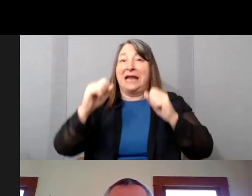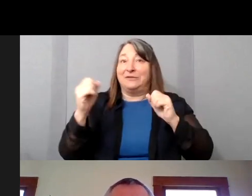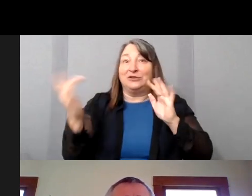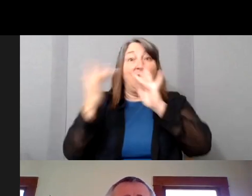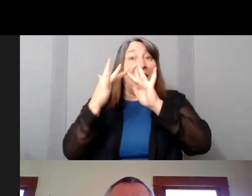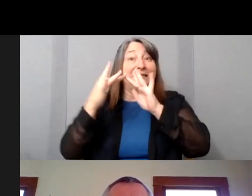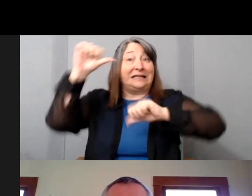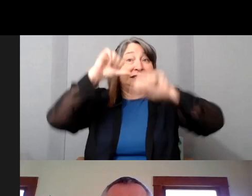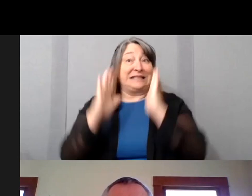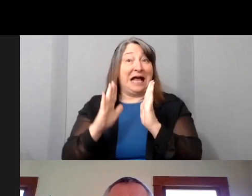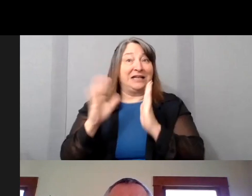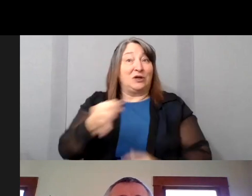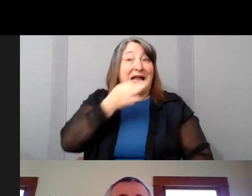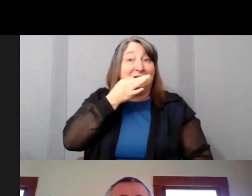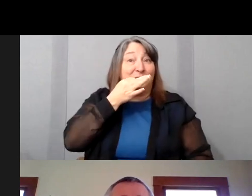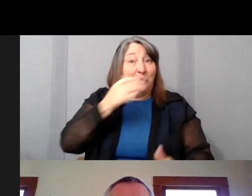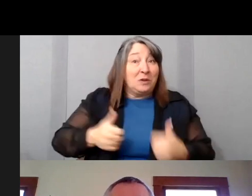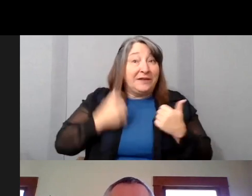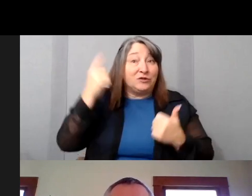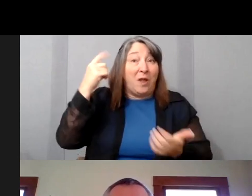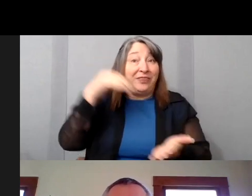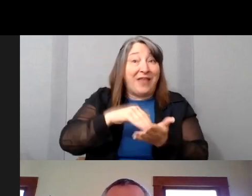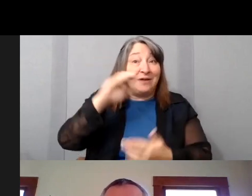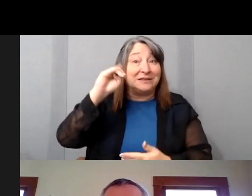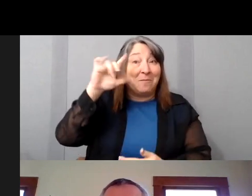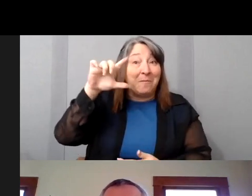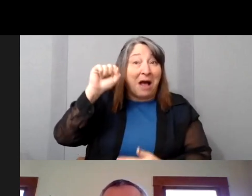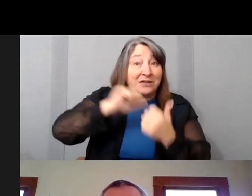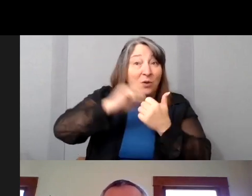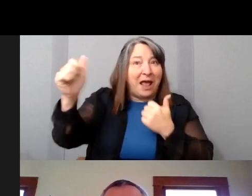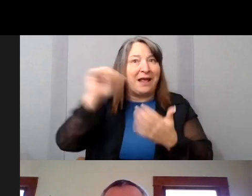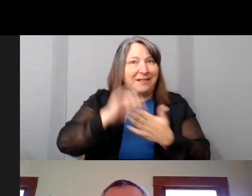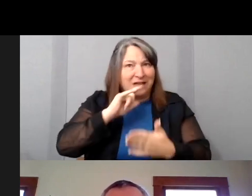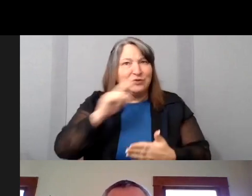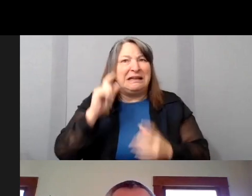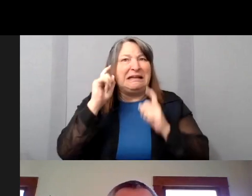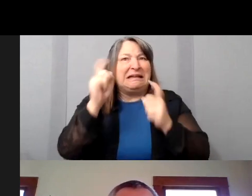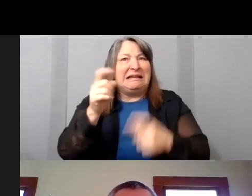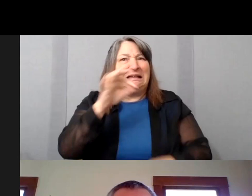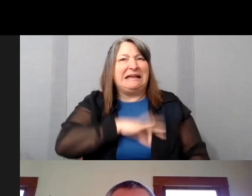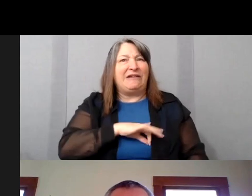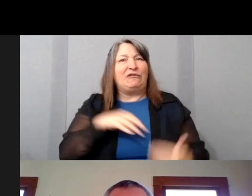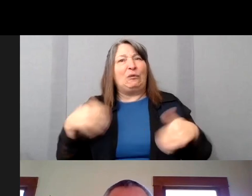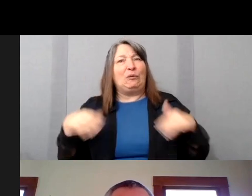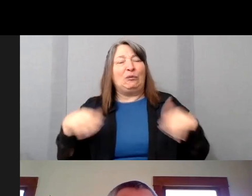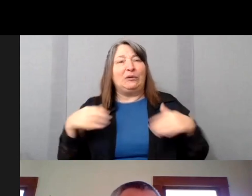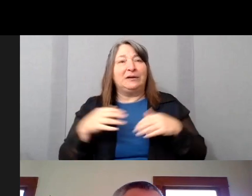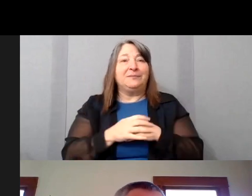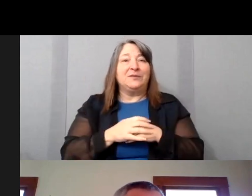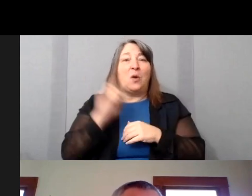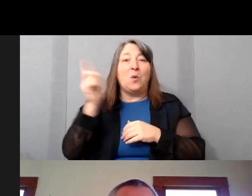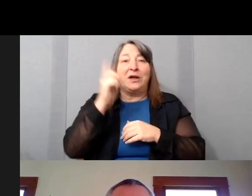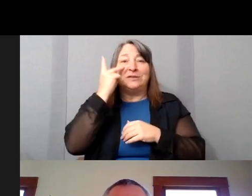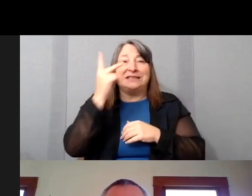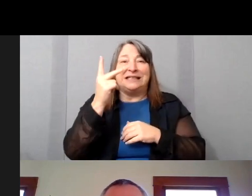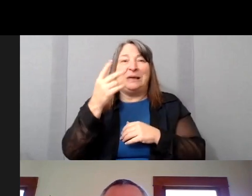in a field who's 1,000 miles away, that's a heck of a gift, right? Places where you see brown arrows or the blue